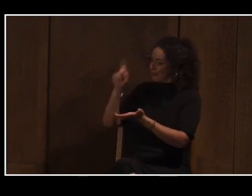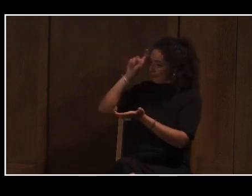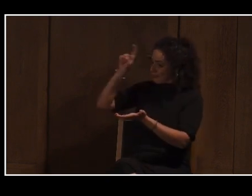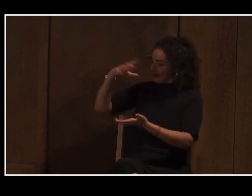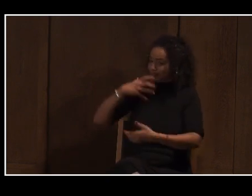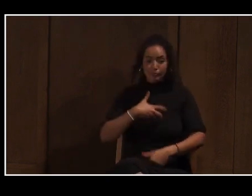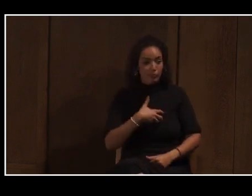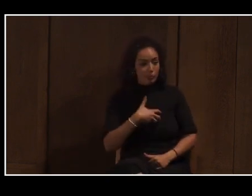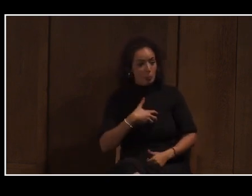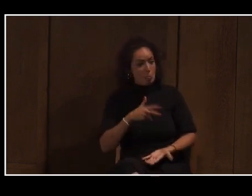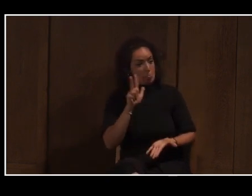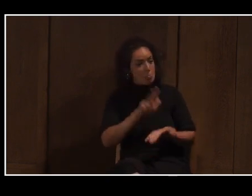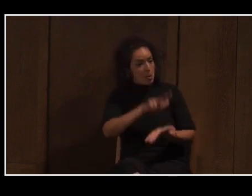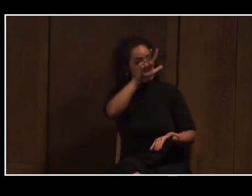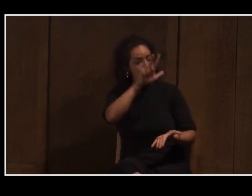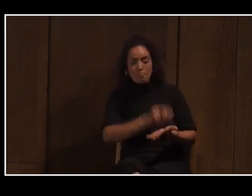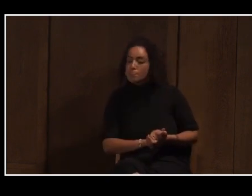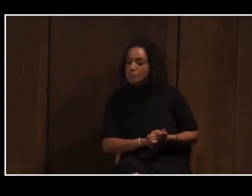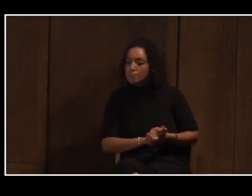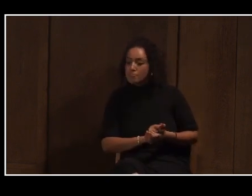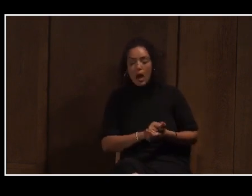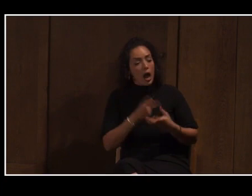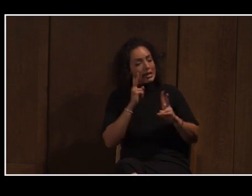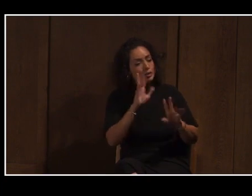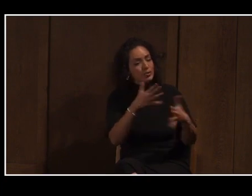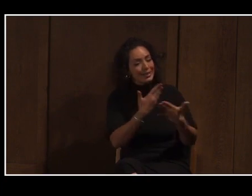okay, done, we'll announce you in 10 days.